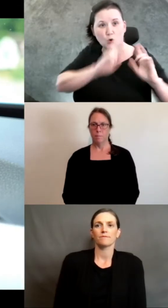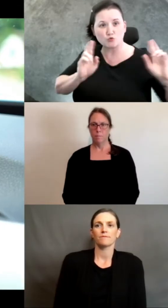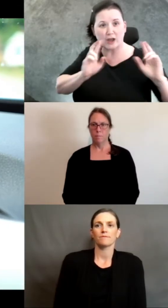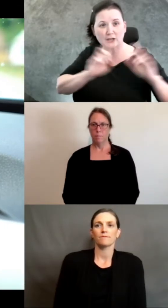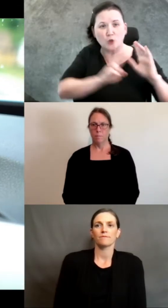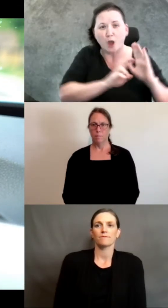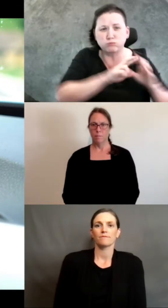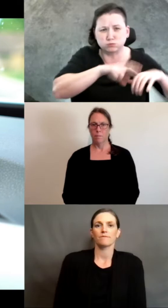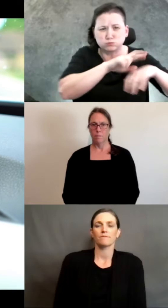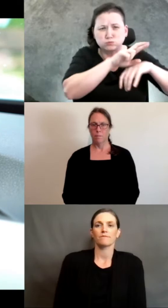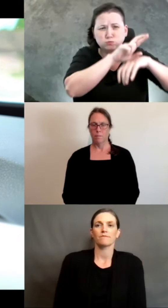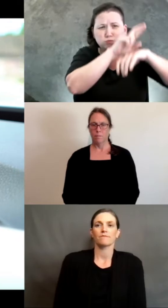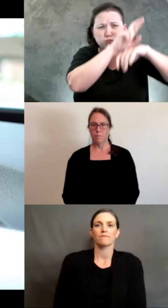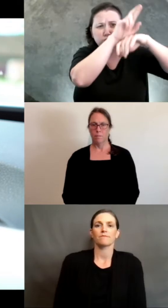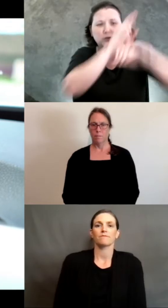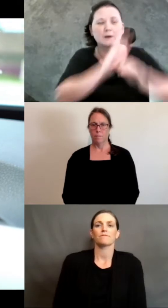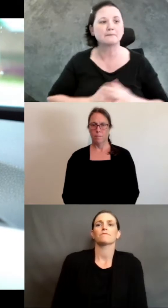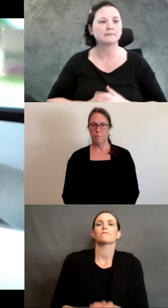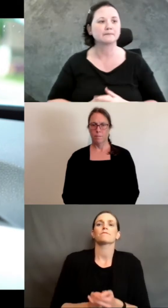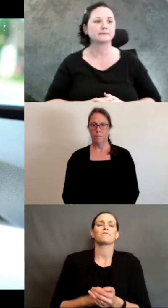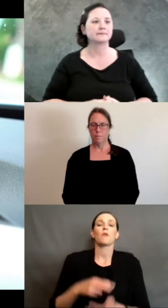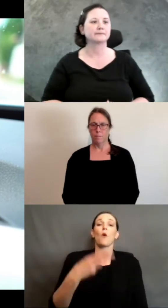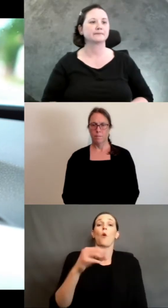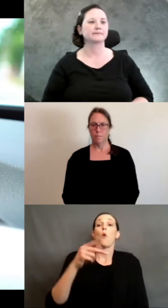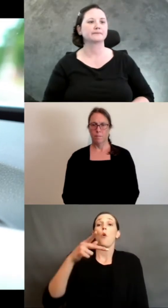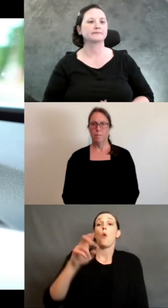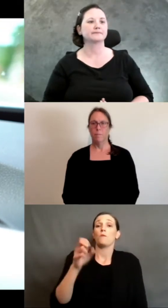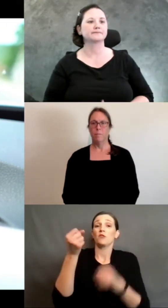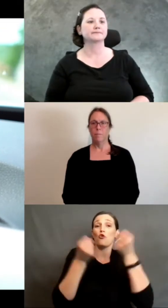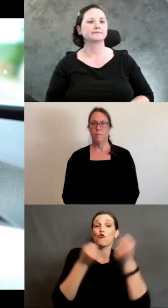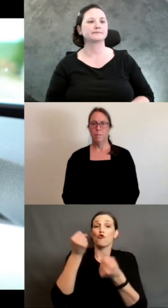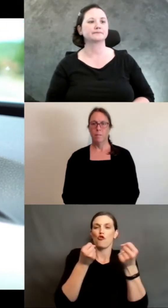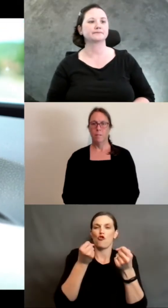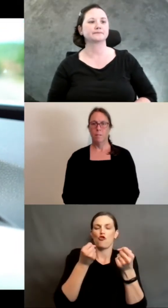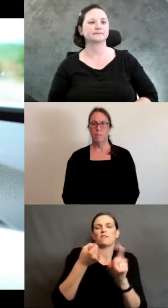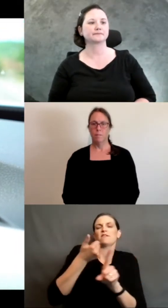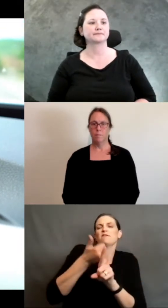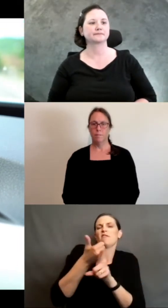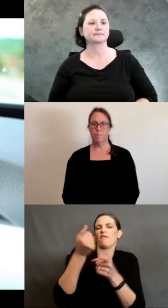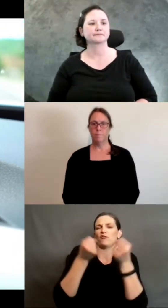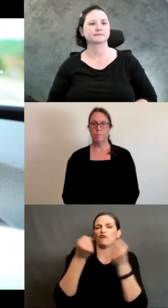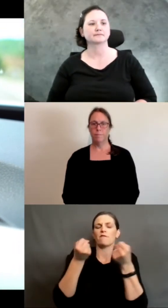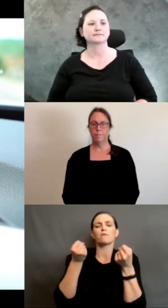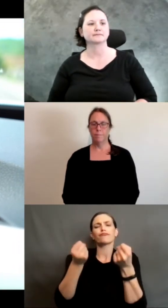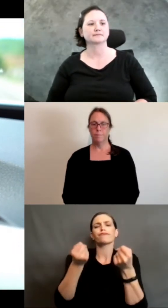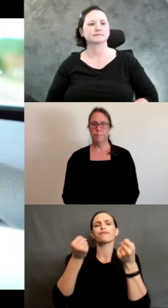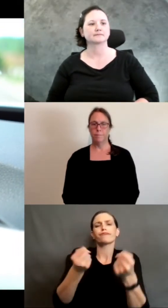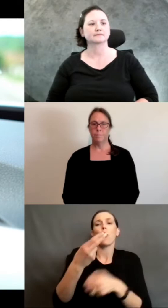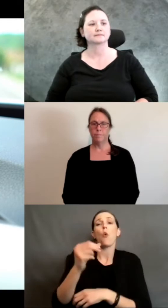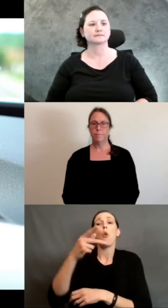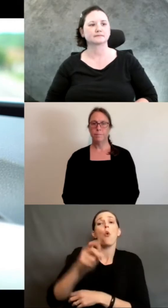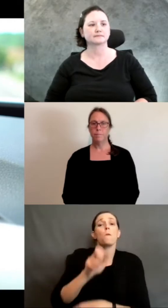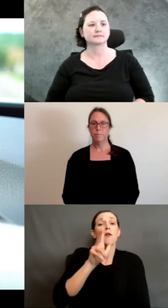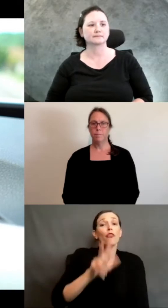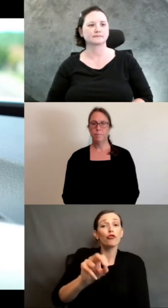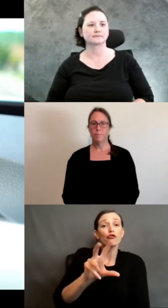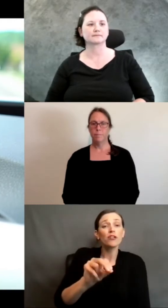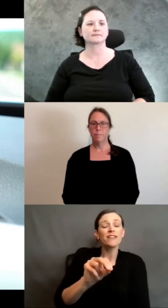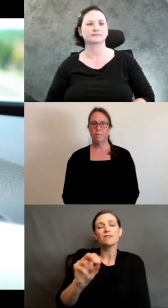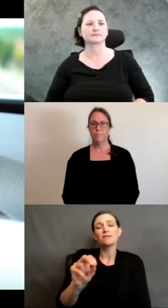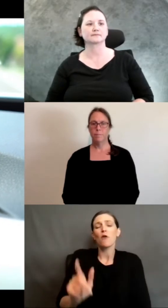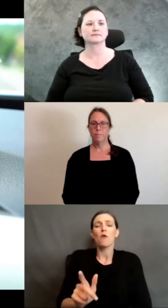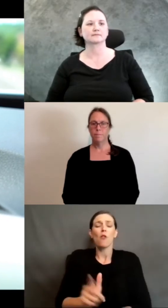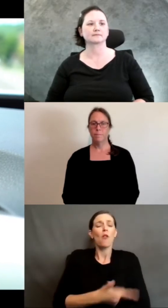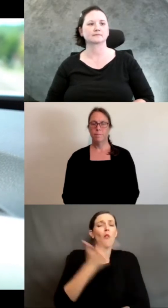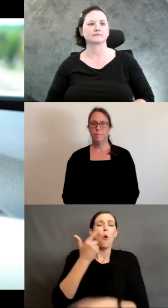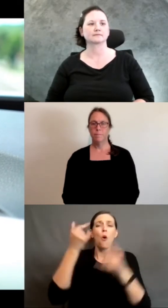Inside Hope Wilson's self-driving car, she and Jessica ride home. Hope is in her 30s. She has long blonde hair pulled back. She has a